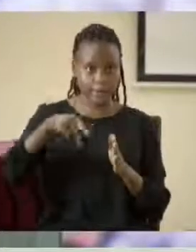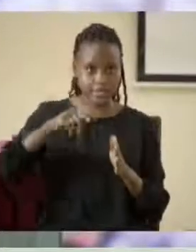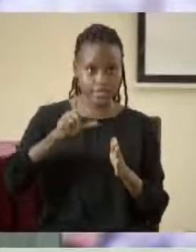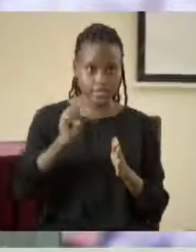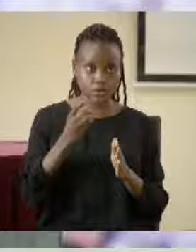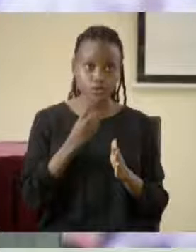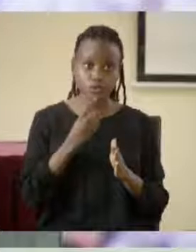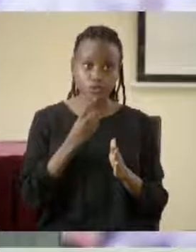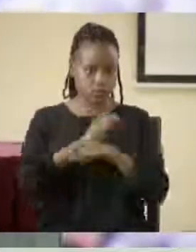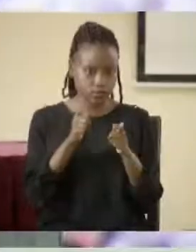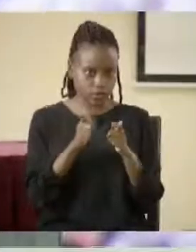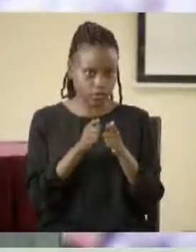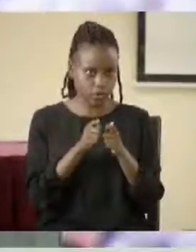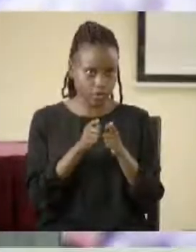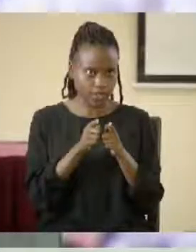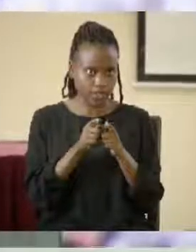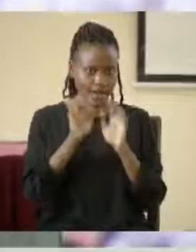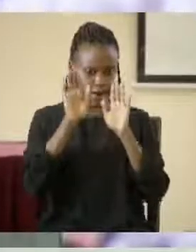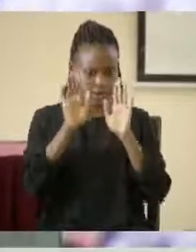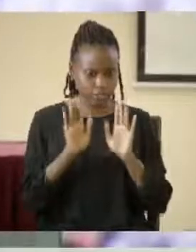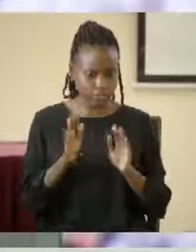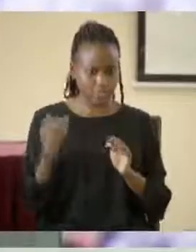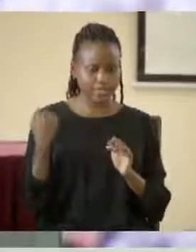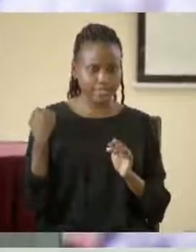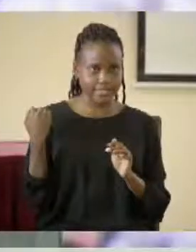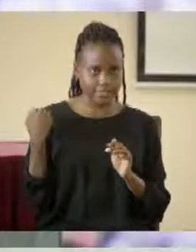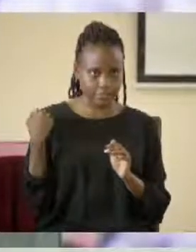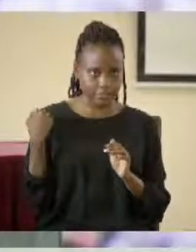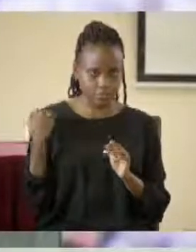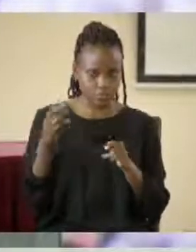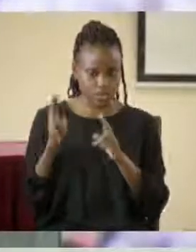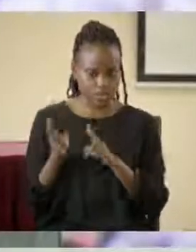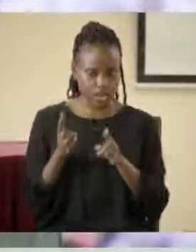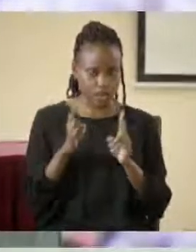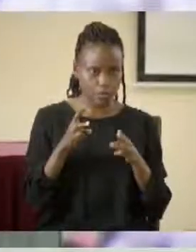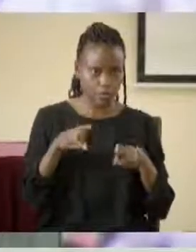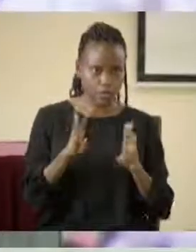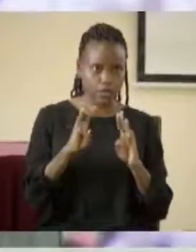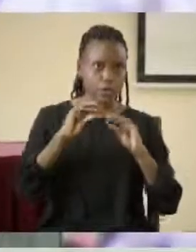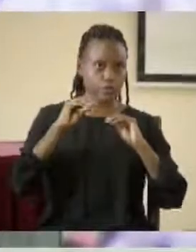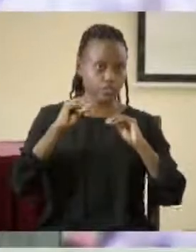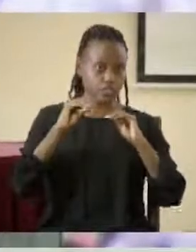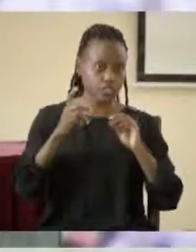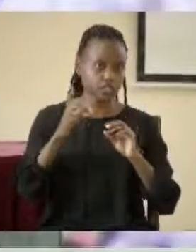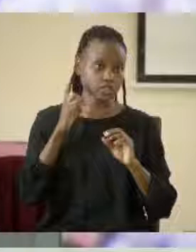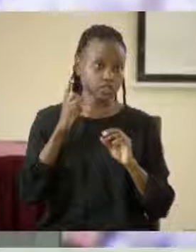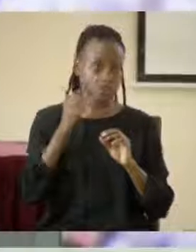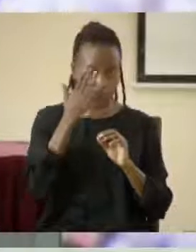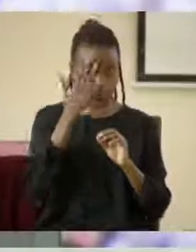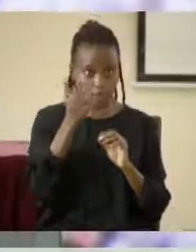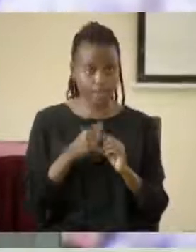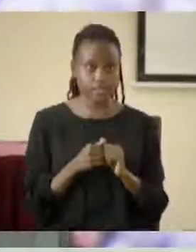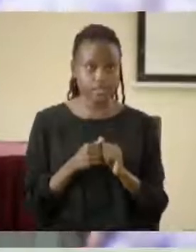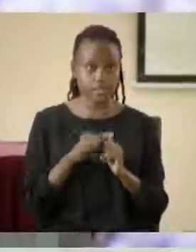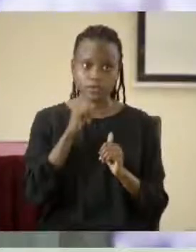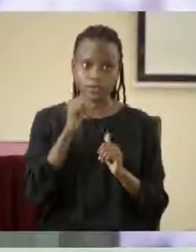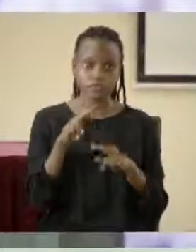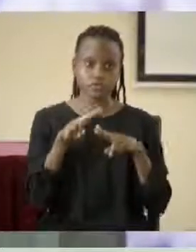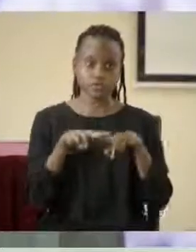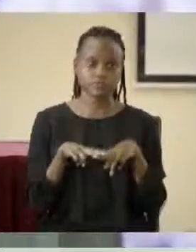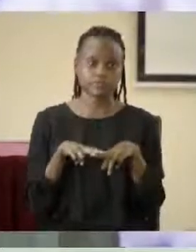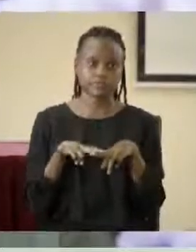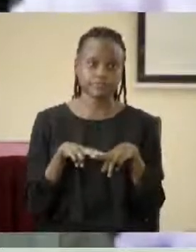they will be either in front to the usual way of teaching law. You know, because you will not just be